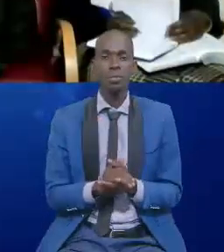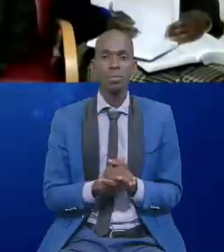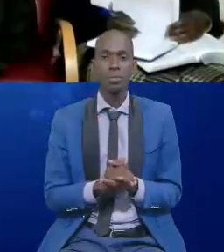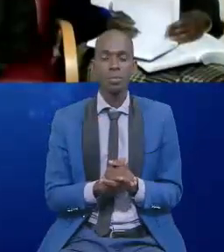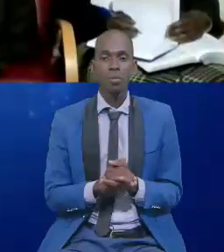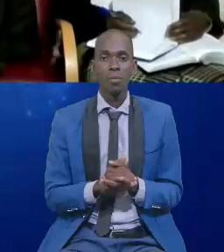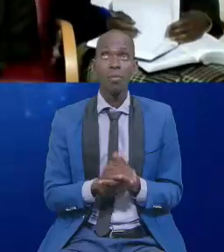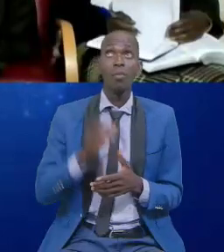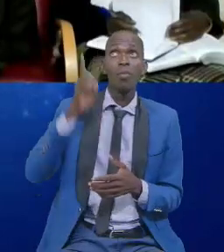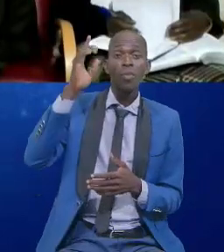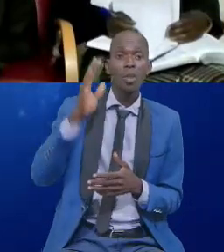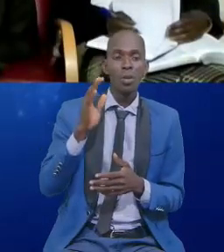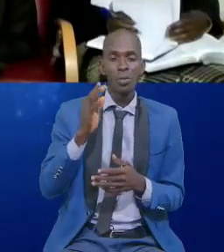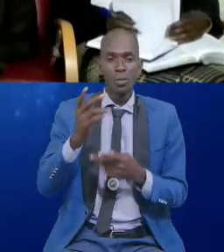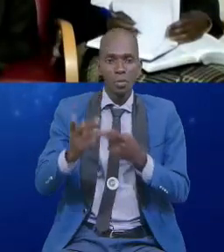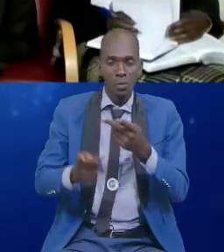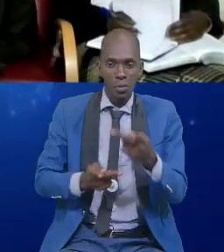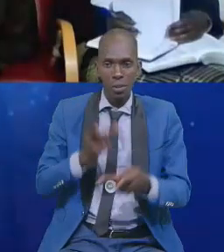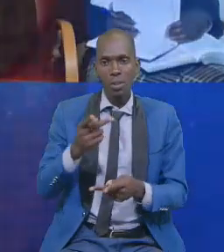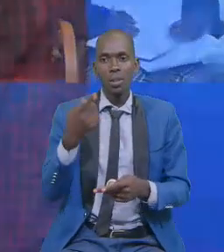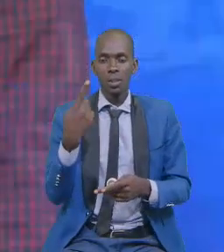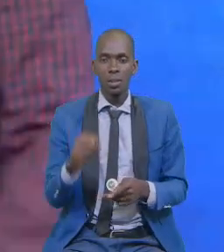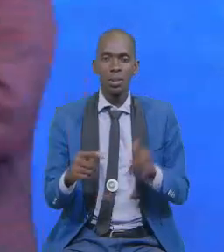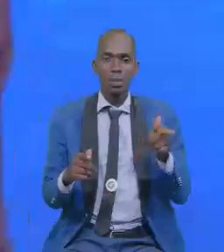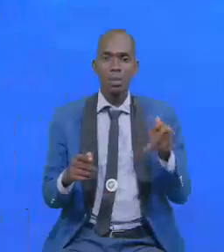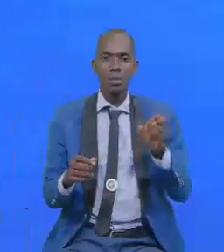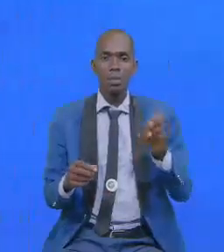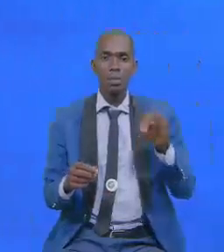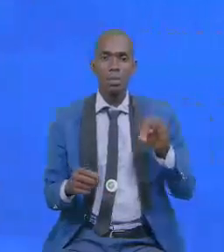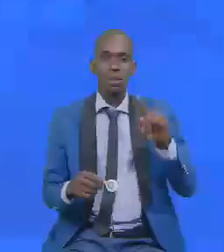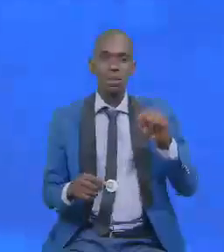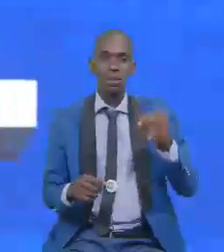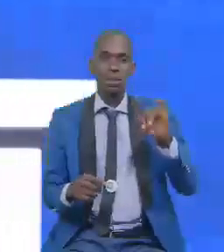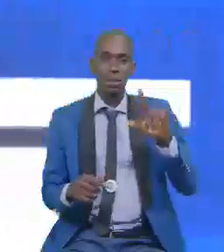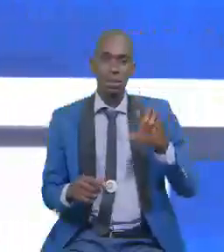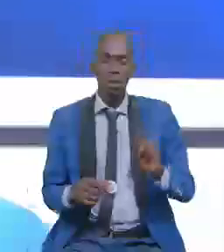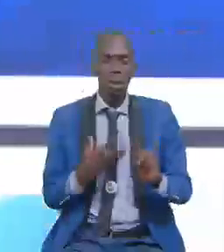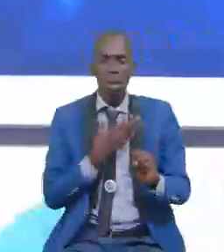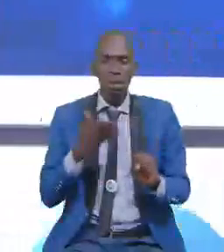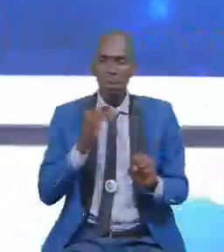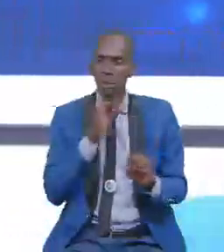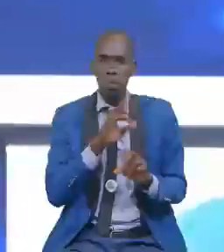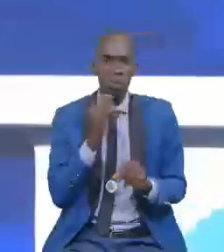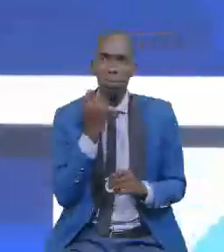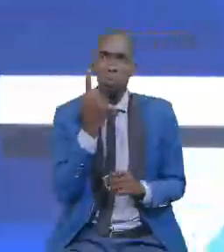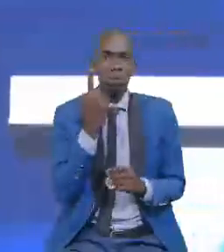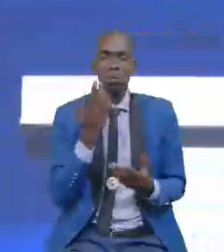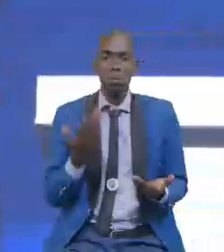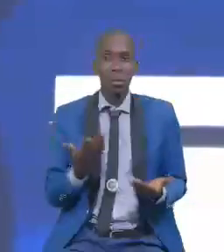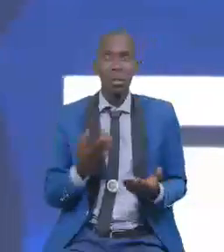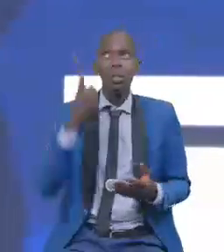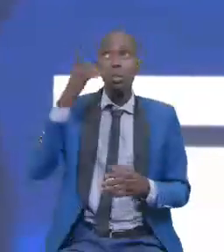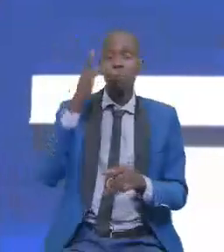God visited the Gentiles. And there's no surprise. He said he will do